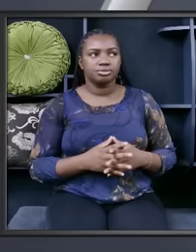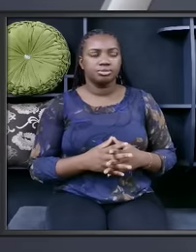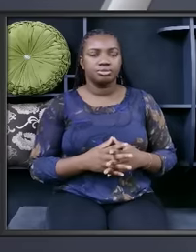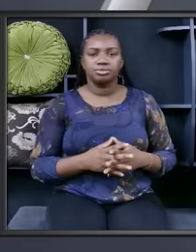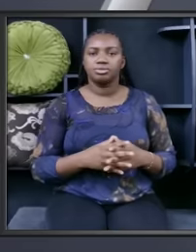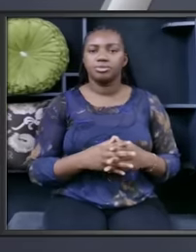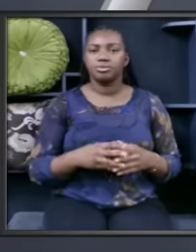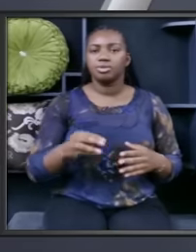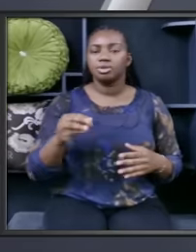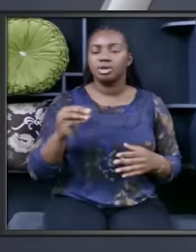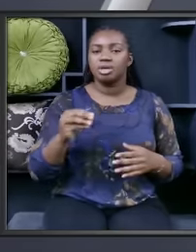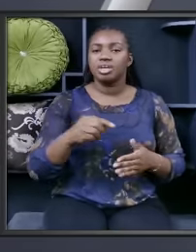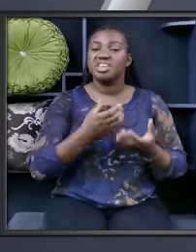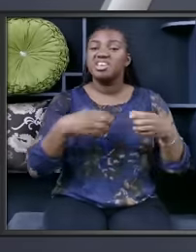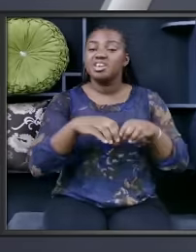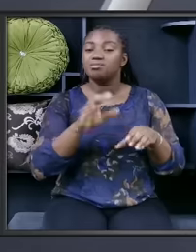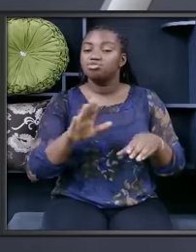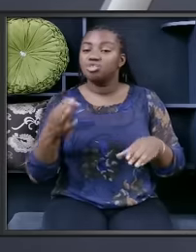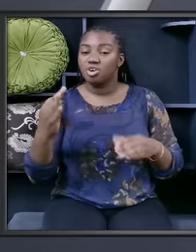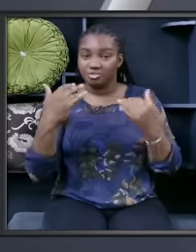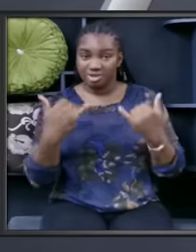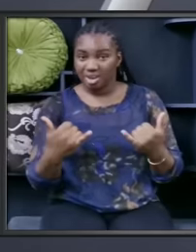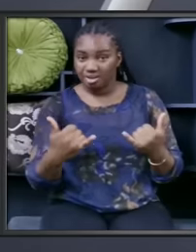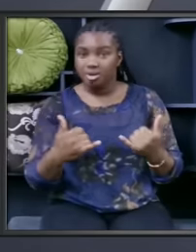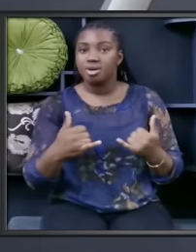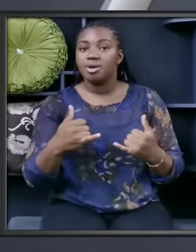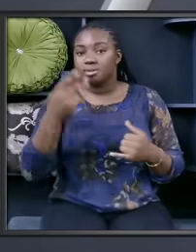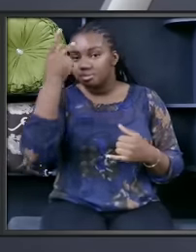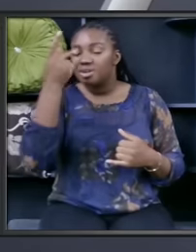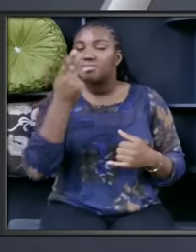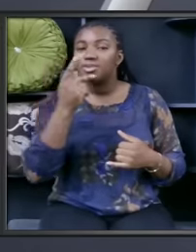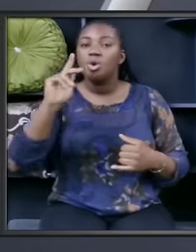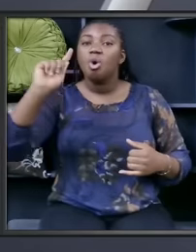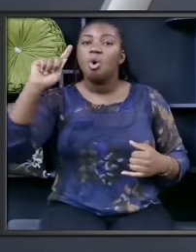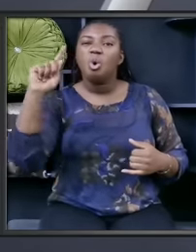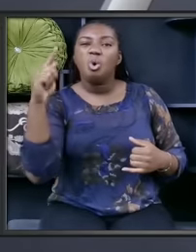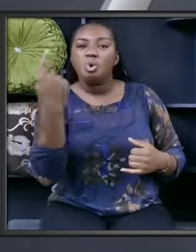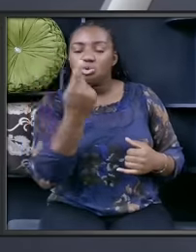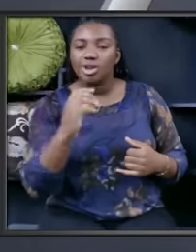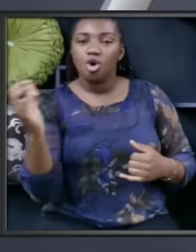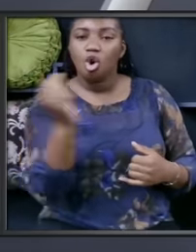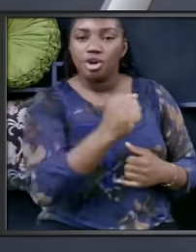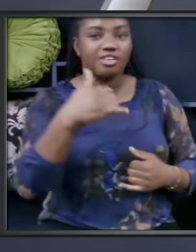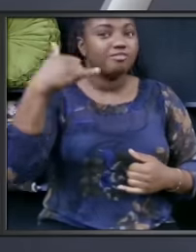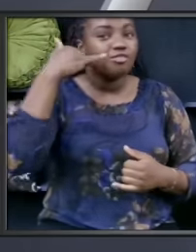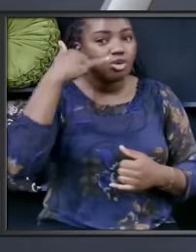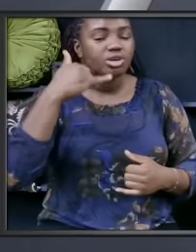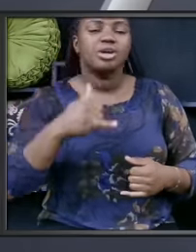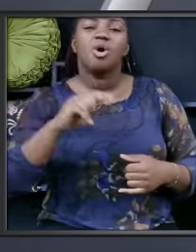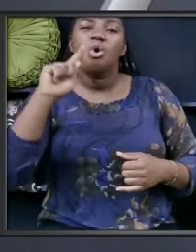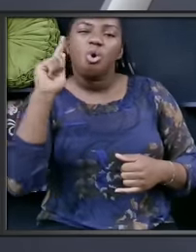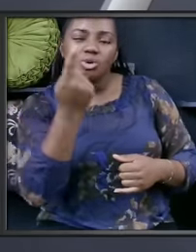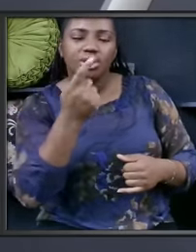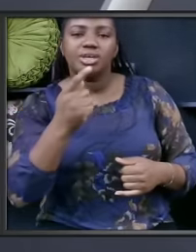Nafio Umar Dansauka, he said even children of nowadays parents only seize their phones during school days. Talk more of a